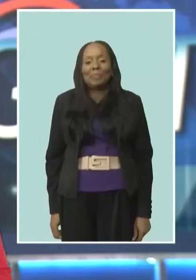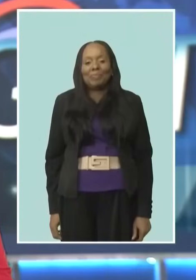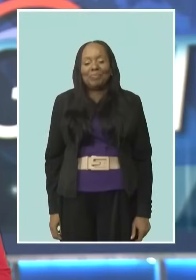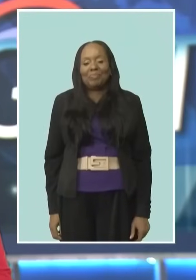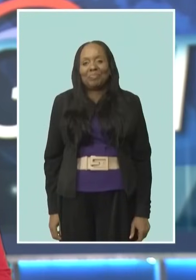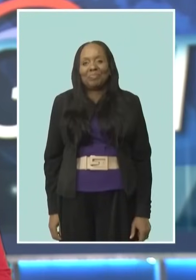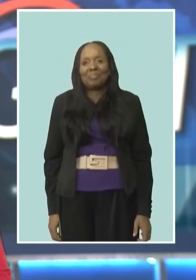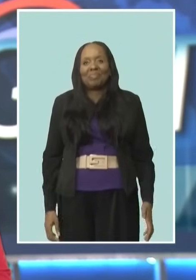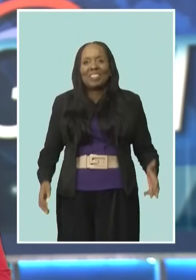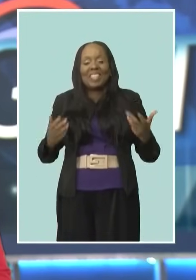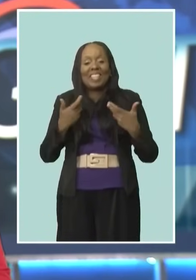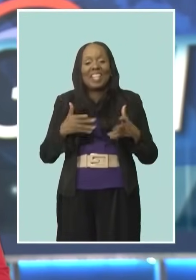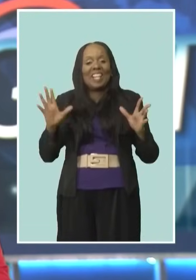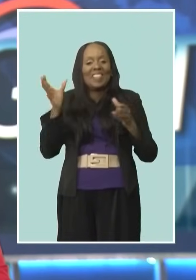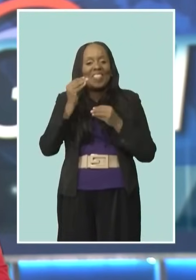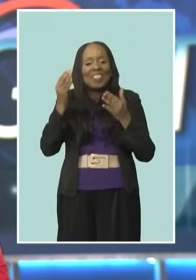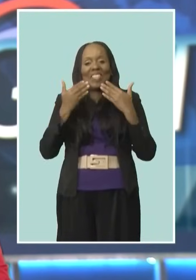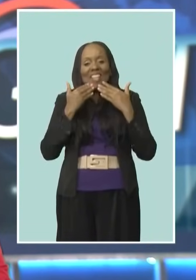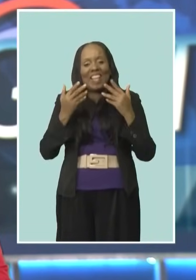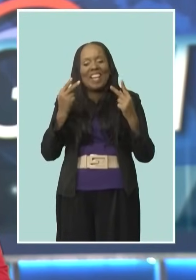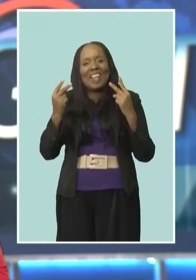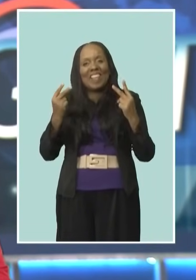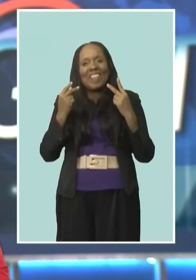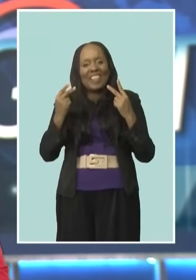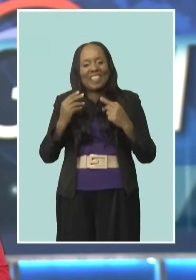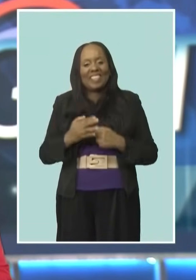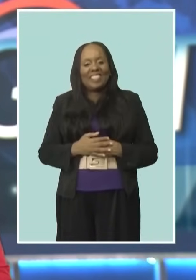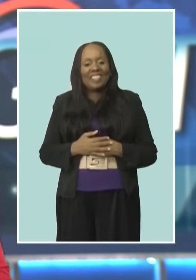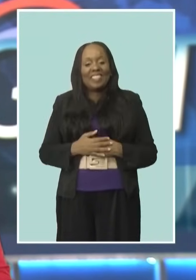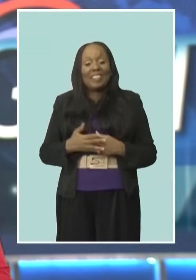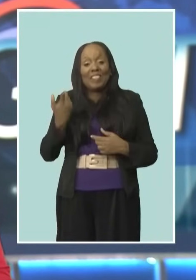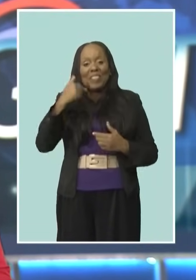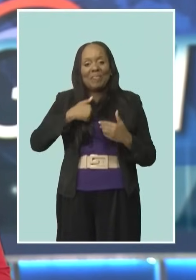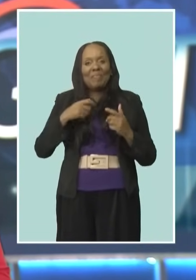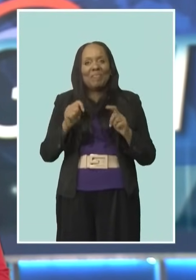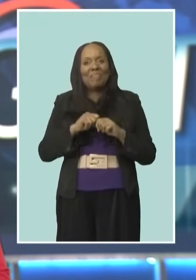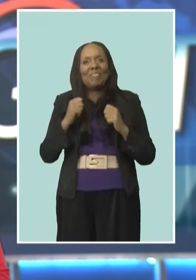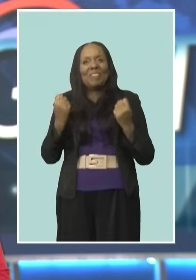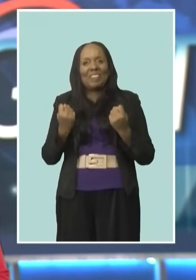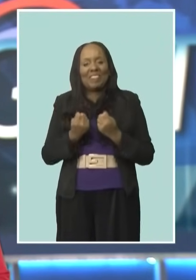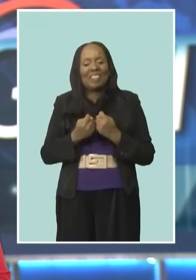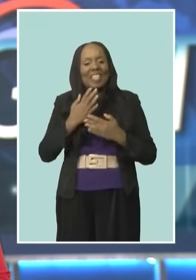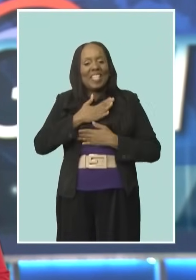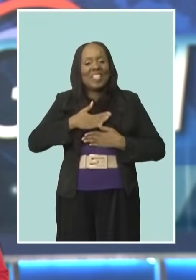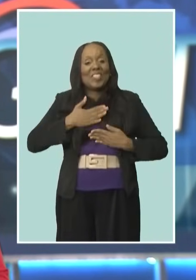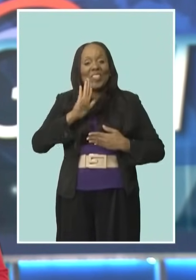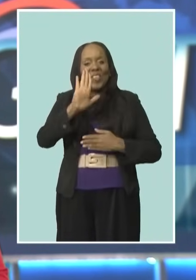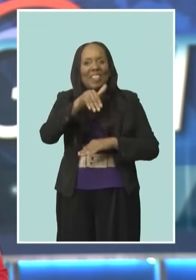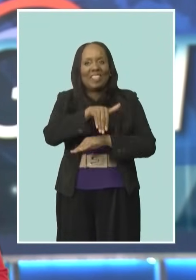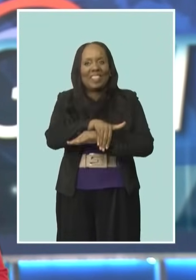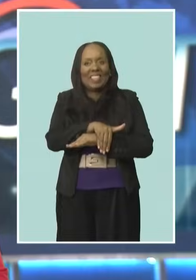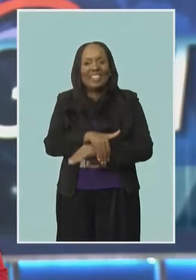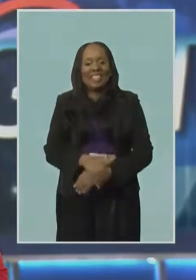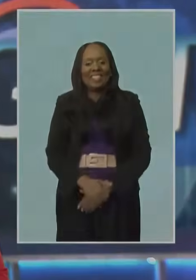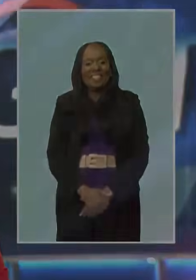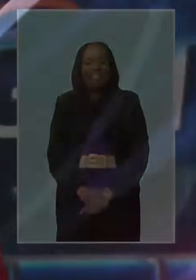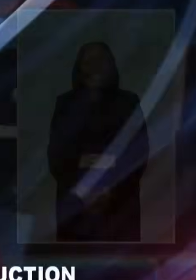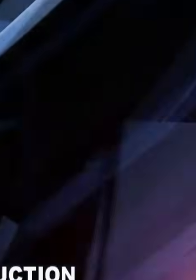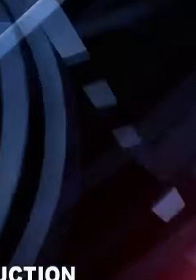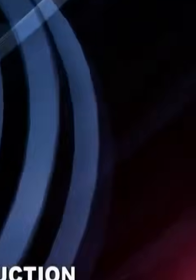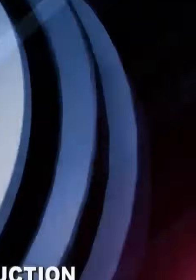created. And that's news. Thank you so much for spending the time with us. On behalf of the entire crew, do enjoy the rest of your night.